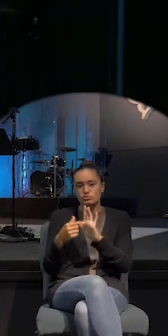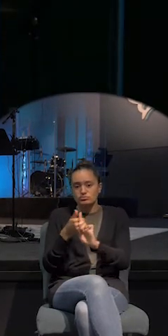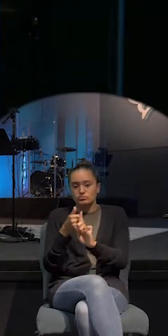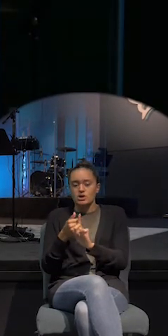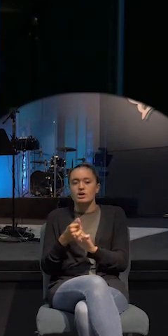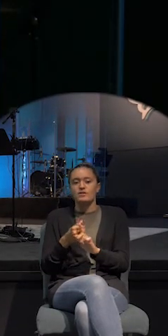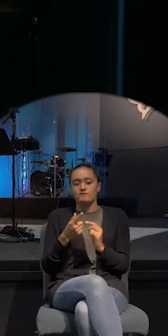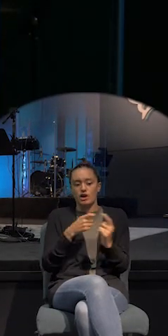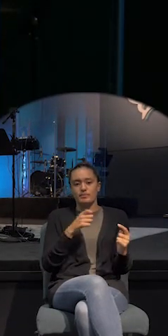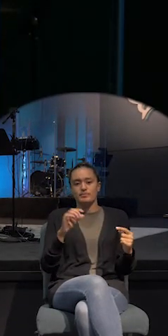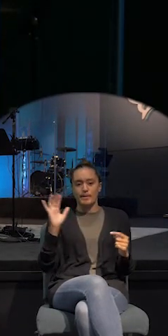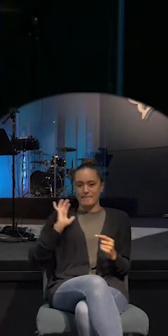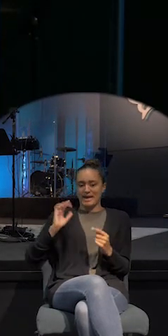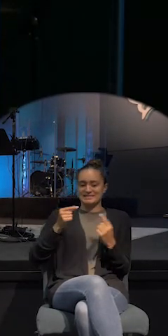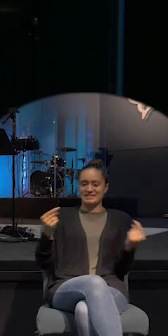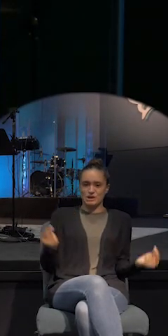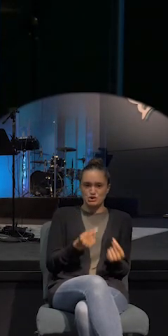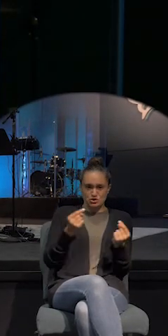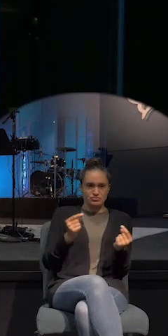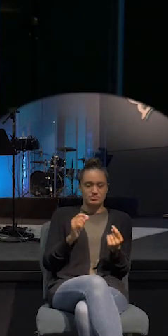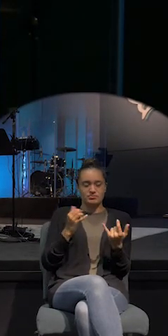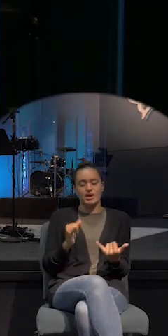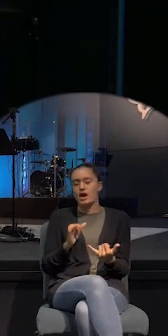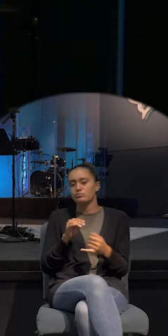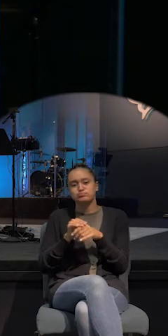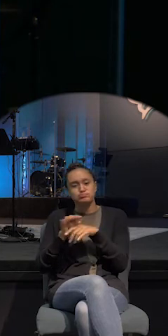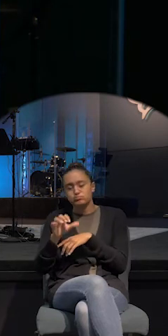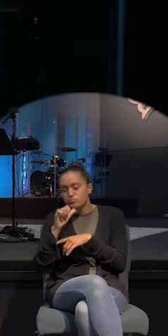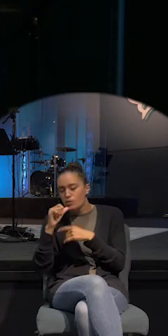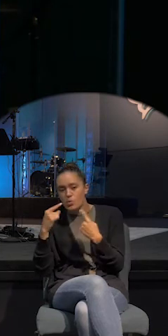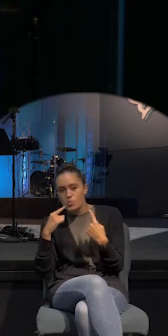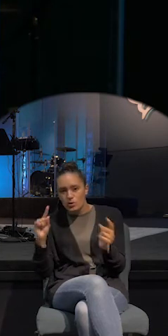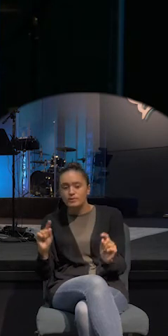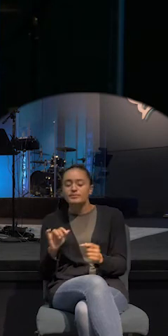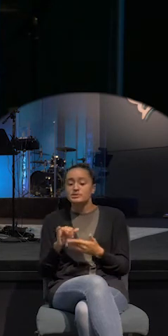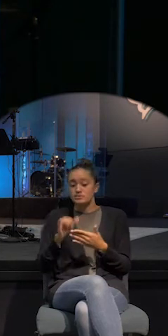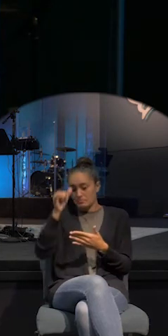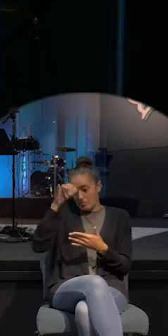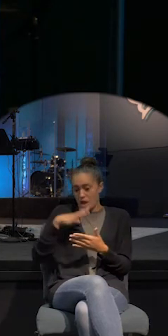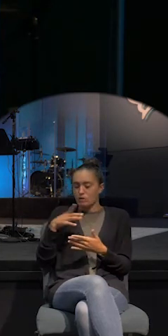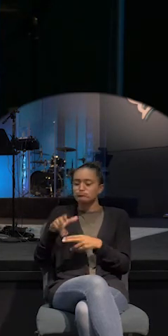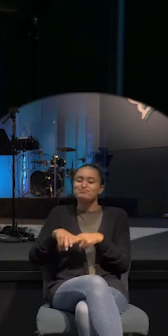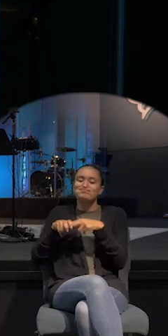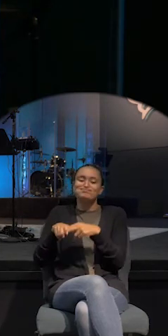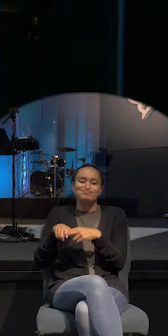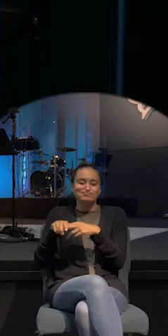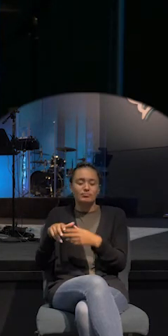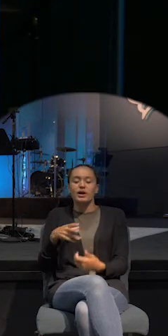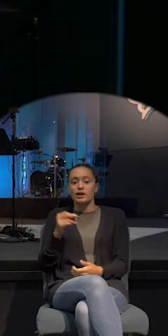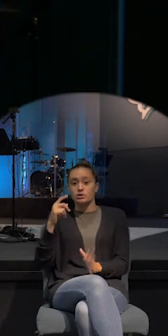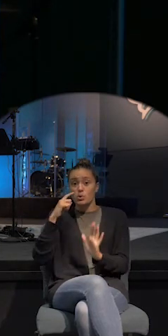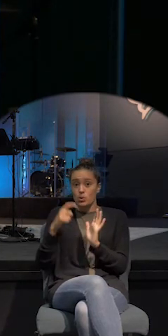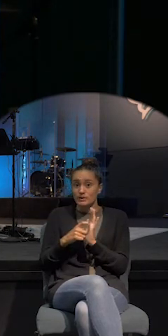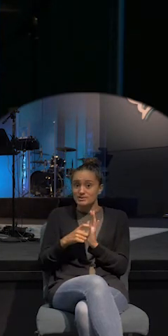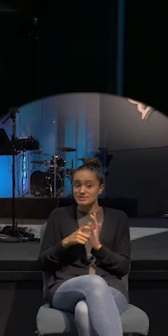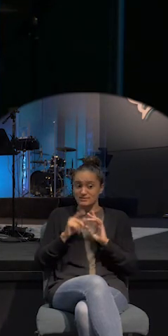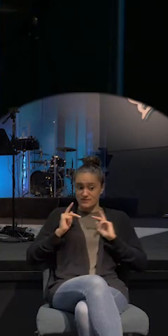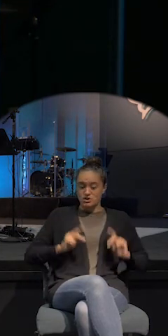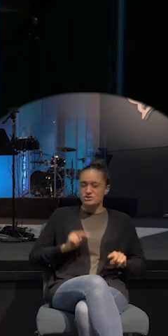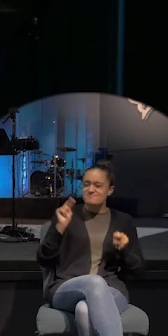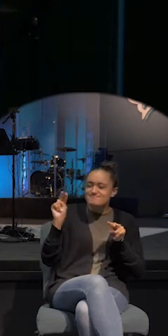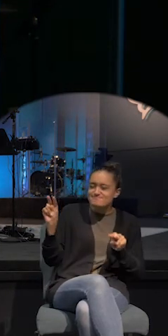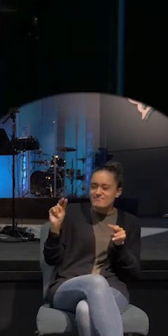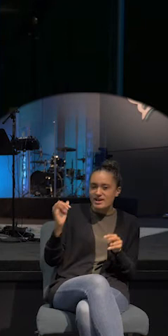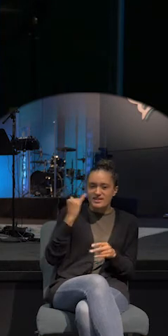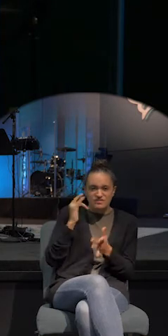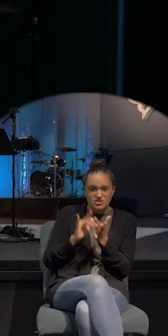of an injury. And so there's this man, he's in the synagogue service. And notice verse 2, they're watching him closely whether